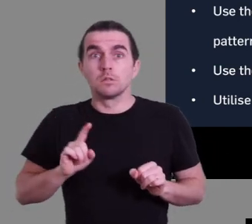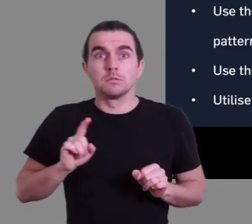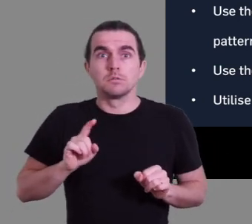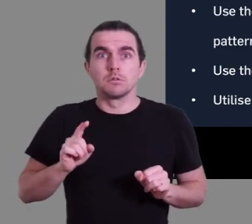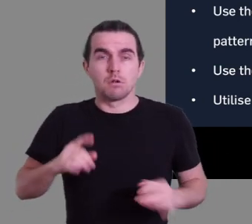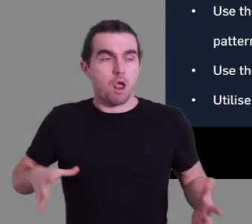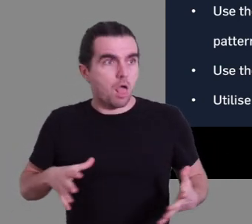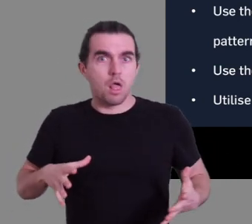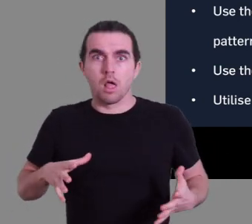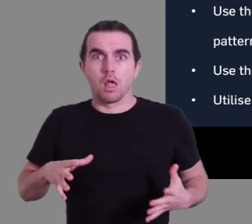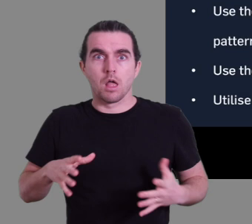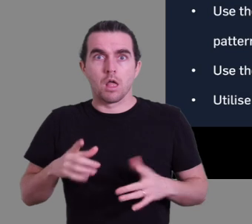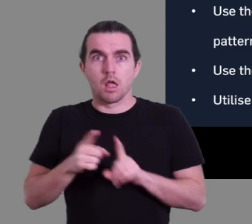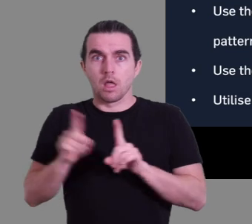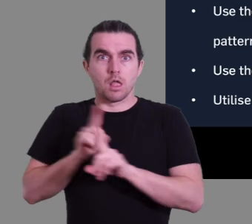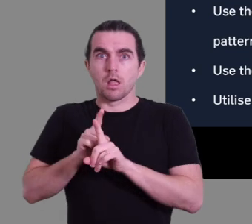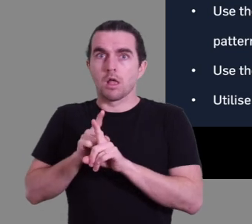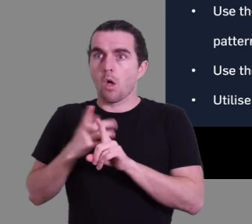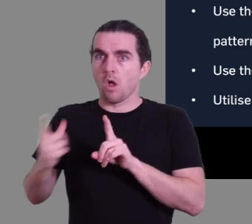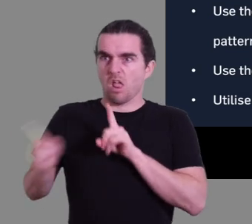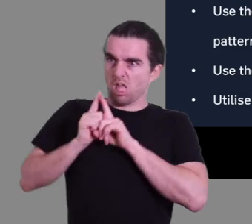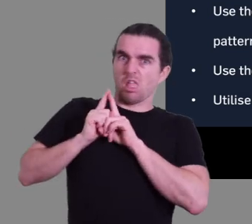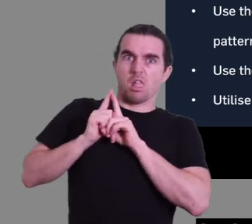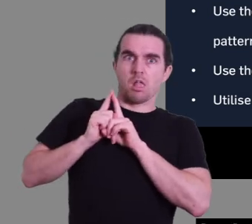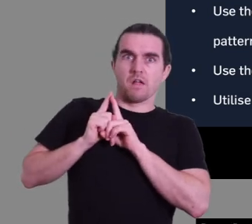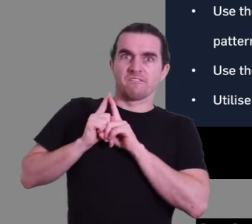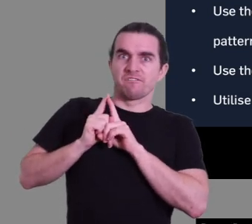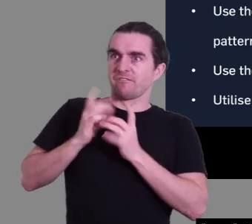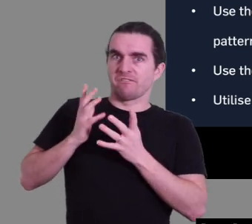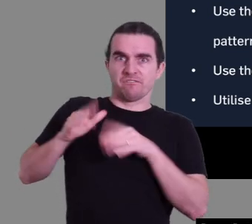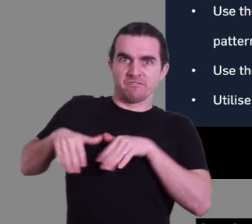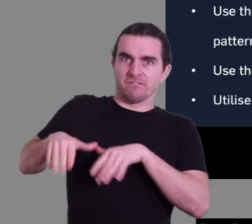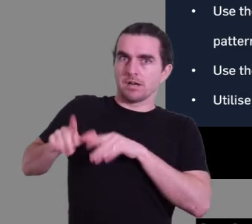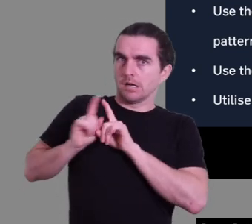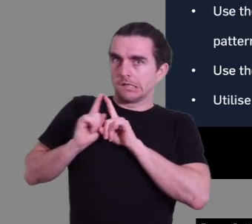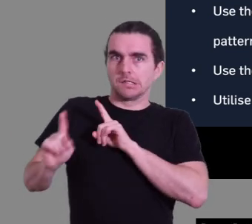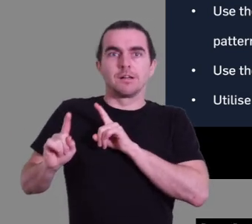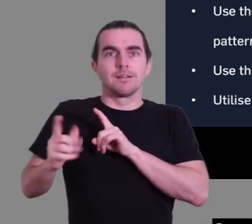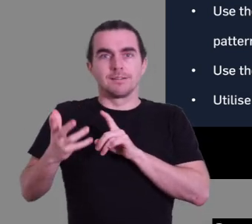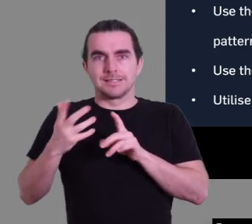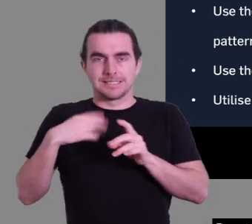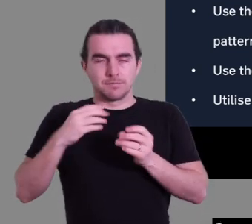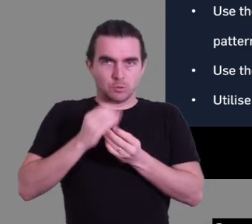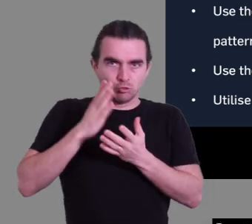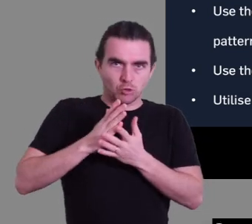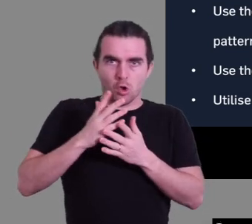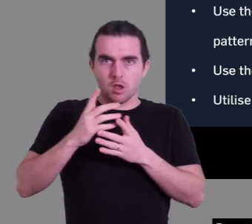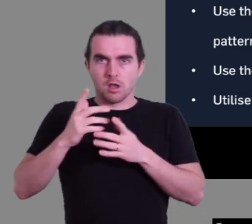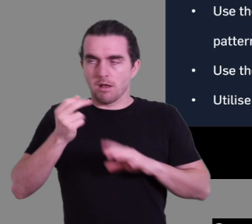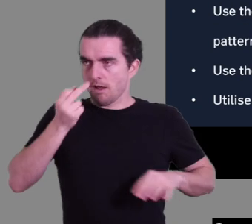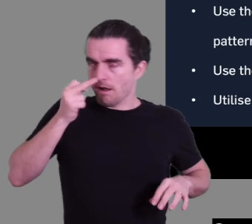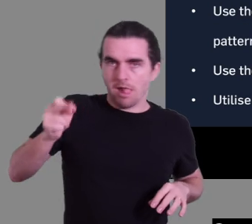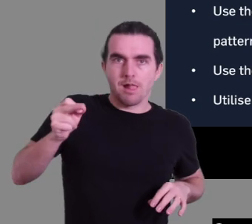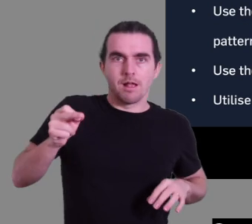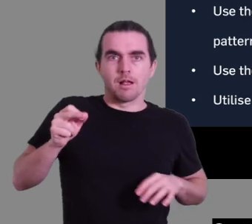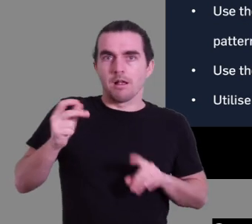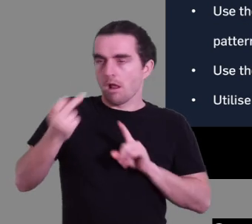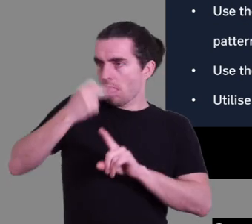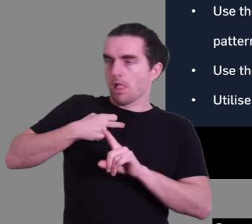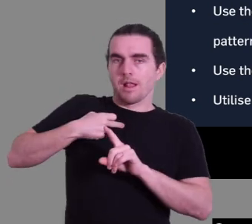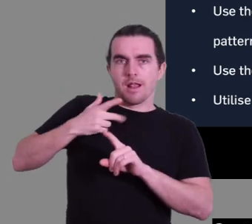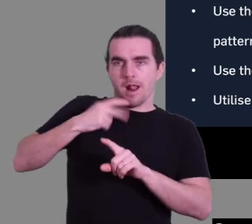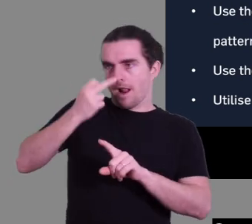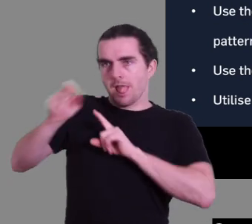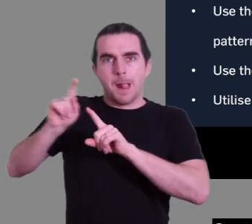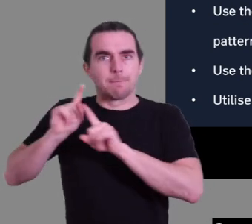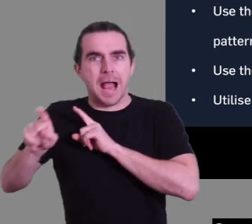is for the forward to feel him. And then the forward's not quite sure where you are. So the defenders have to be